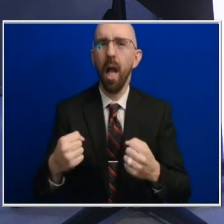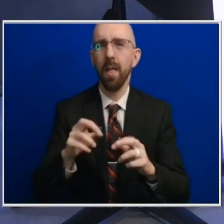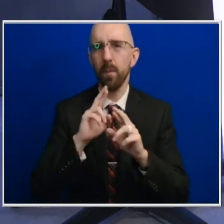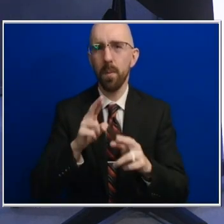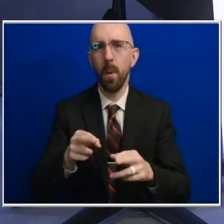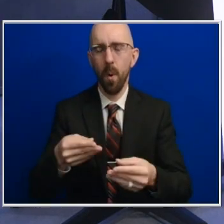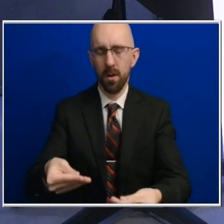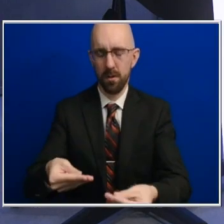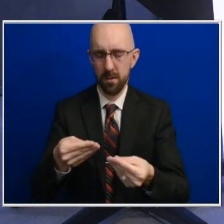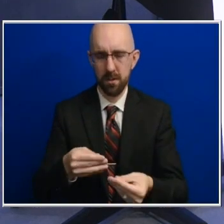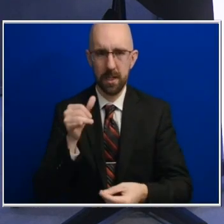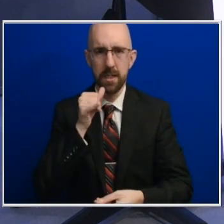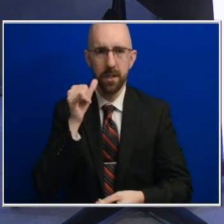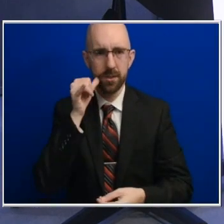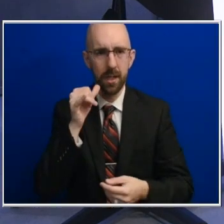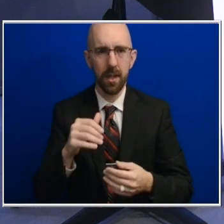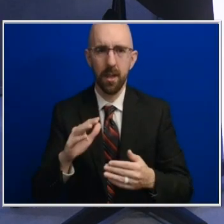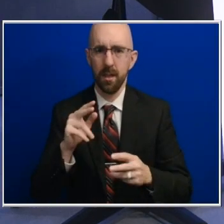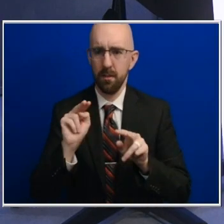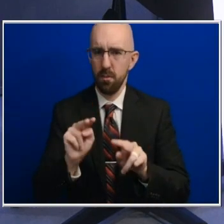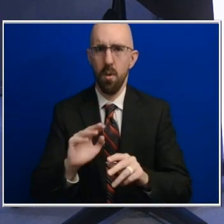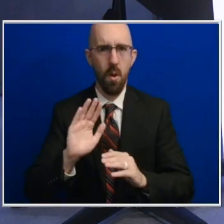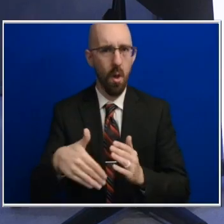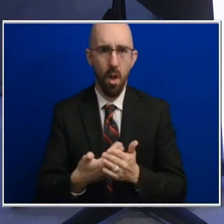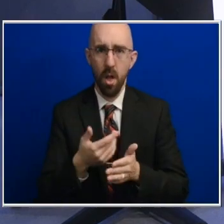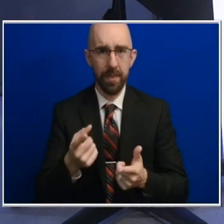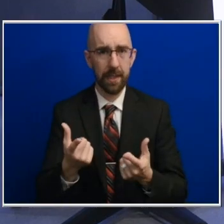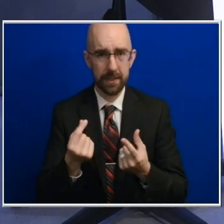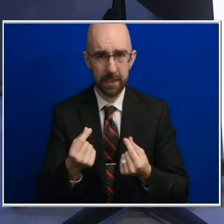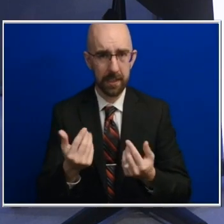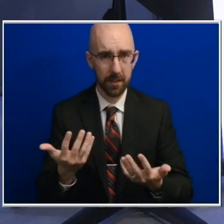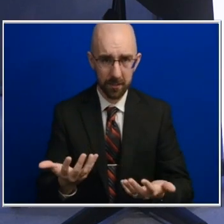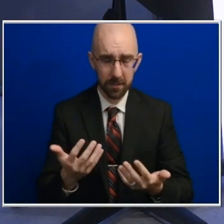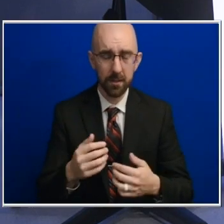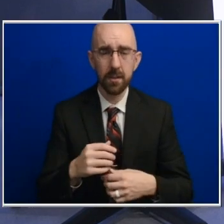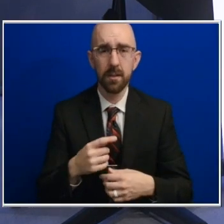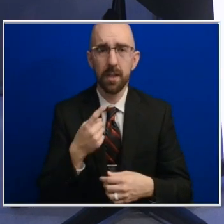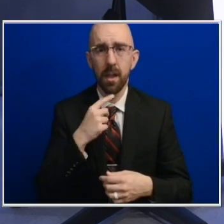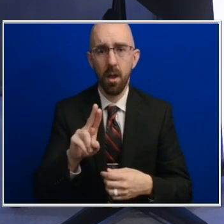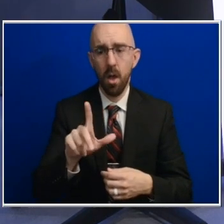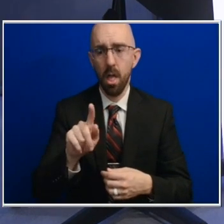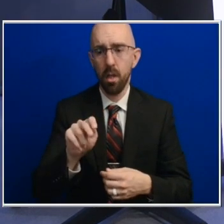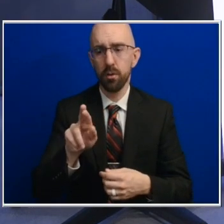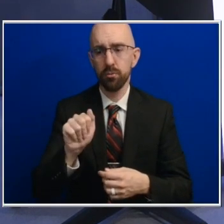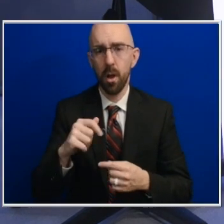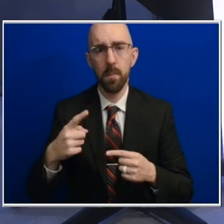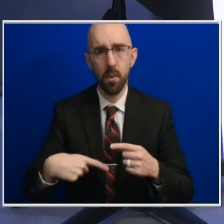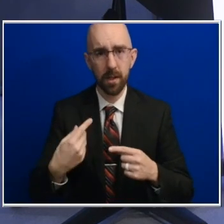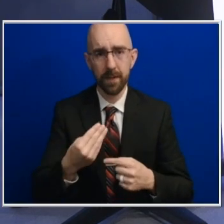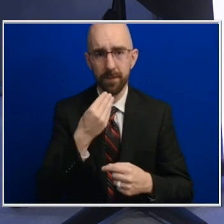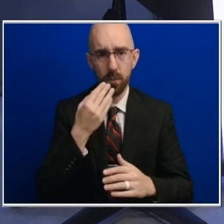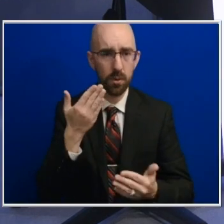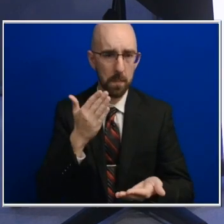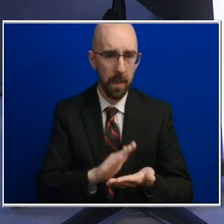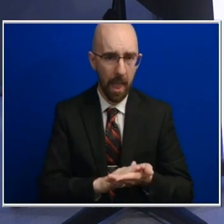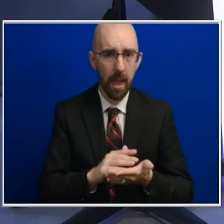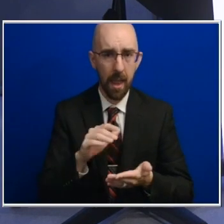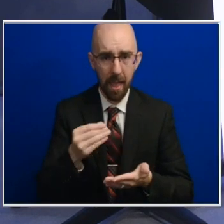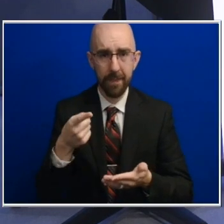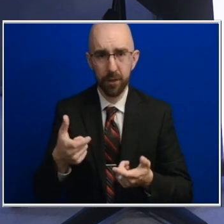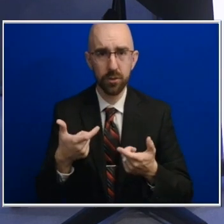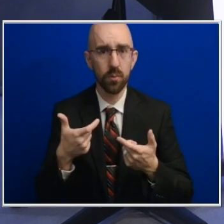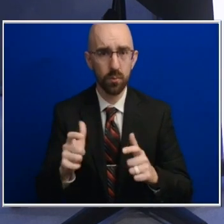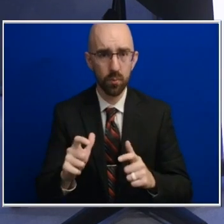saying, look, all this did was say ultra-processed foods are bad for you, and there is in fact this huge problem